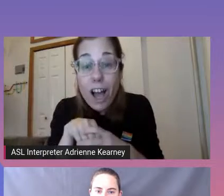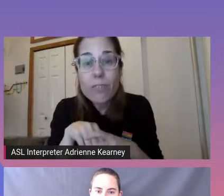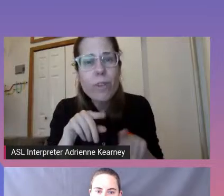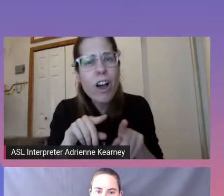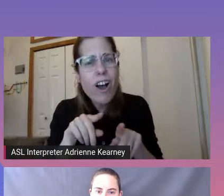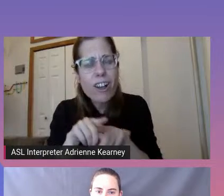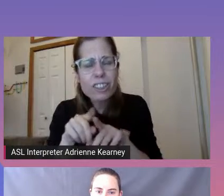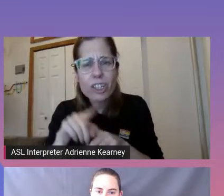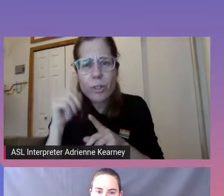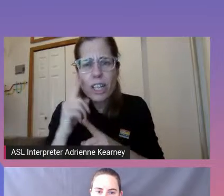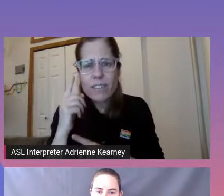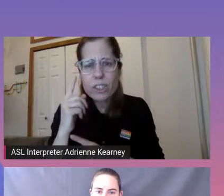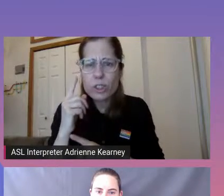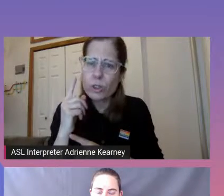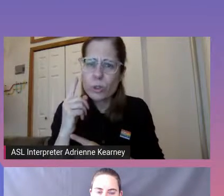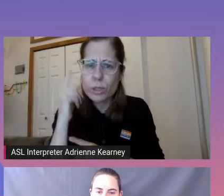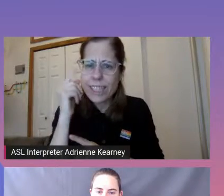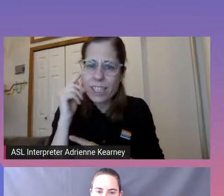think.